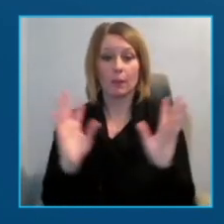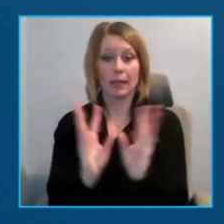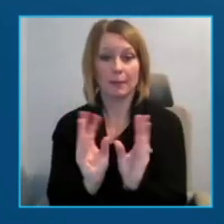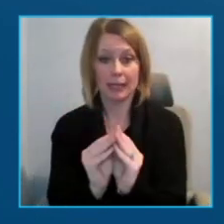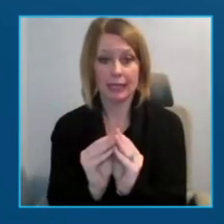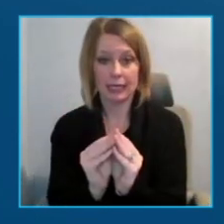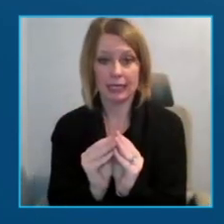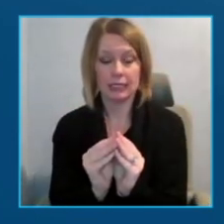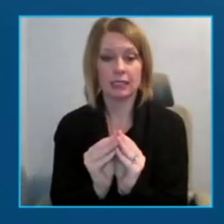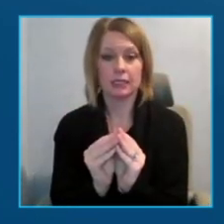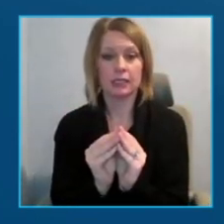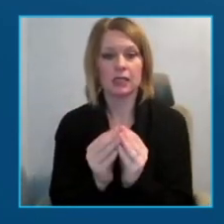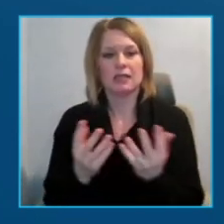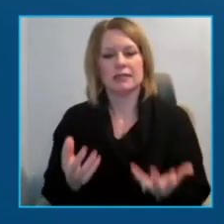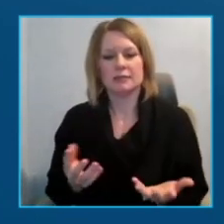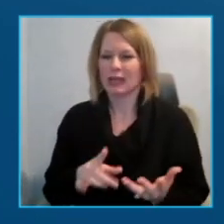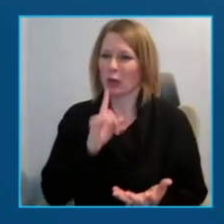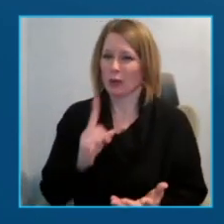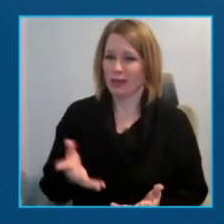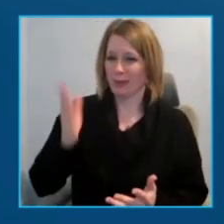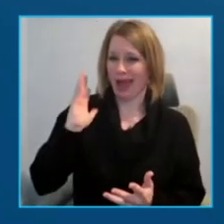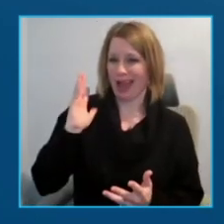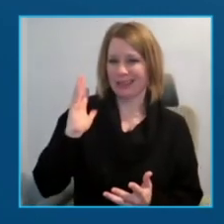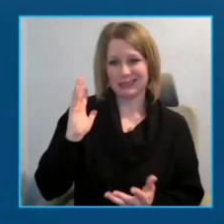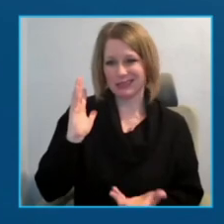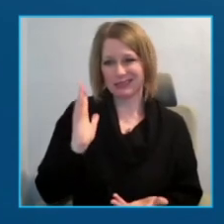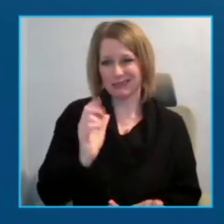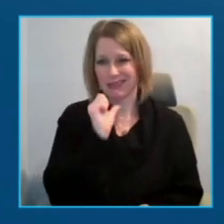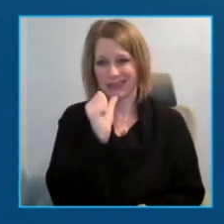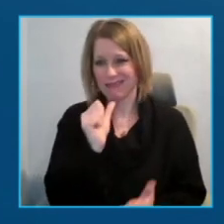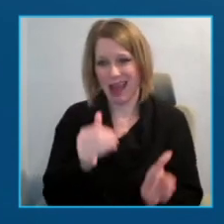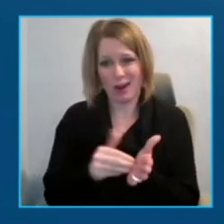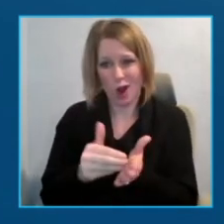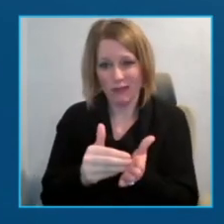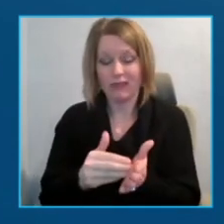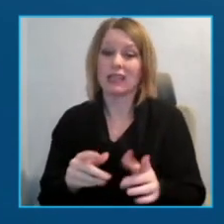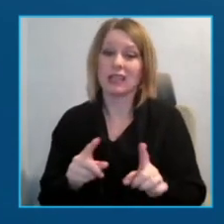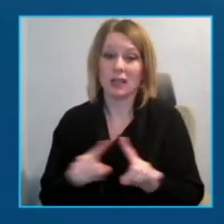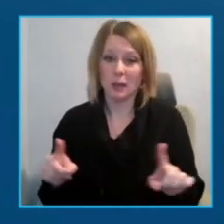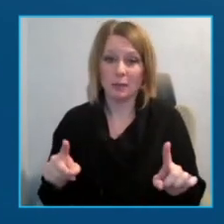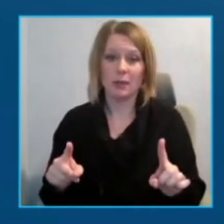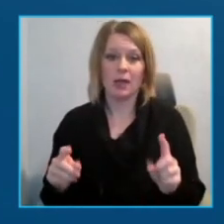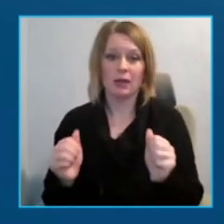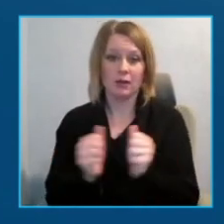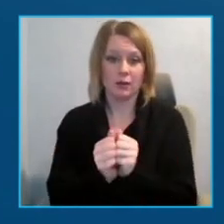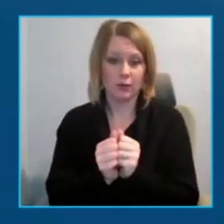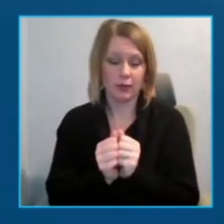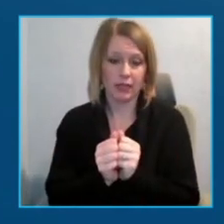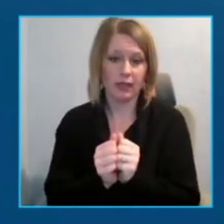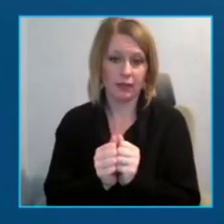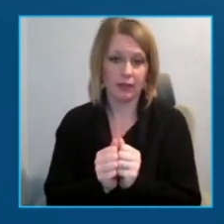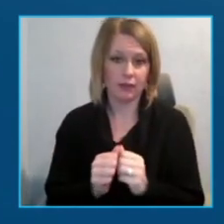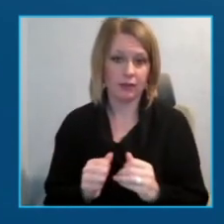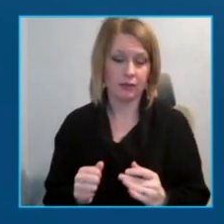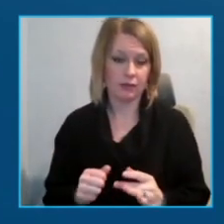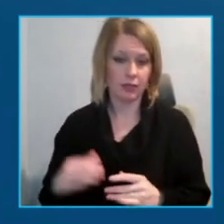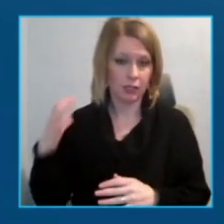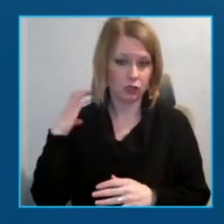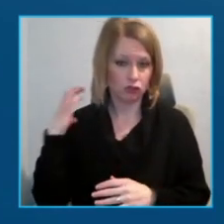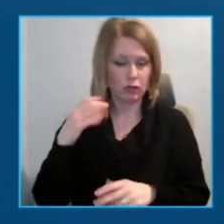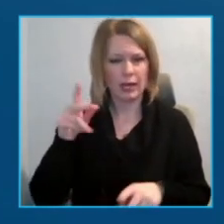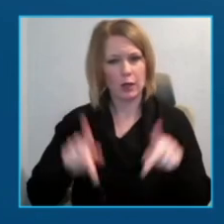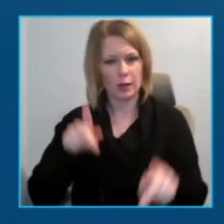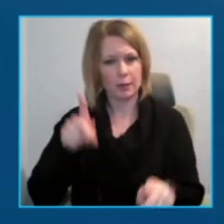that we did a lot of in the past, but since I've been chair, we've had an issue with it because people felt the need to